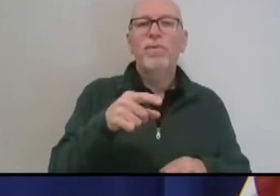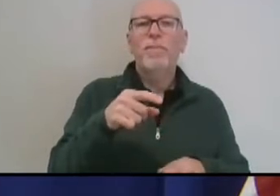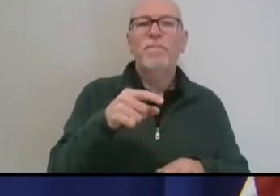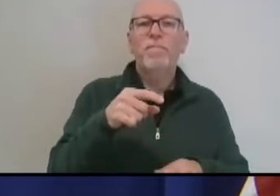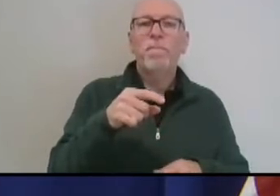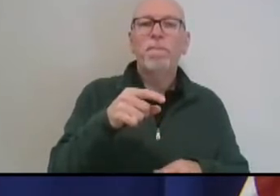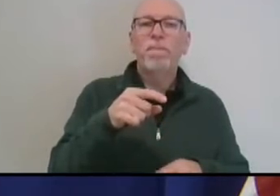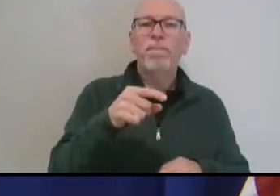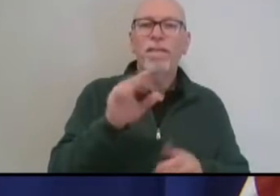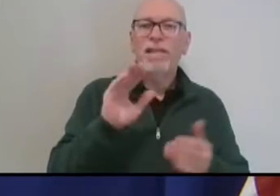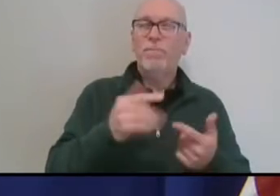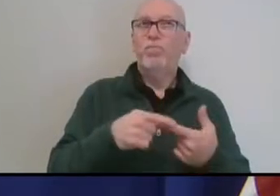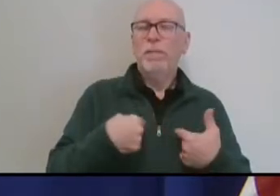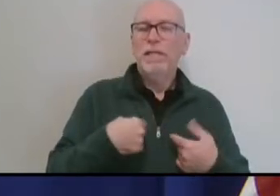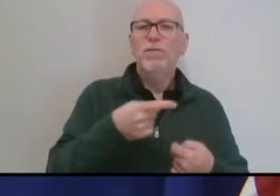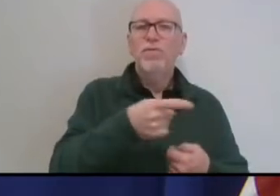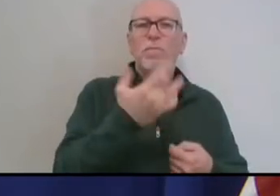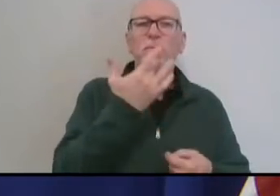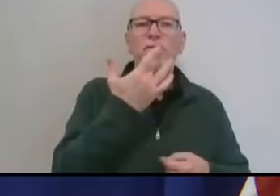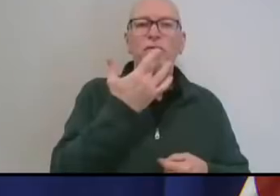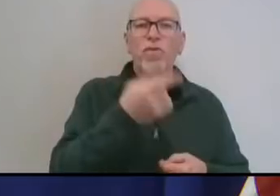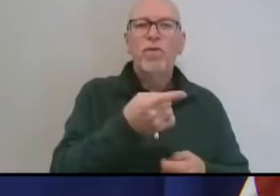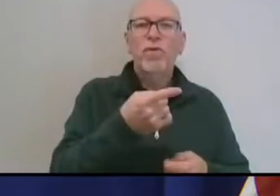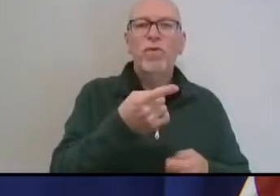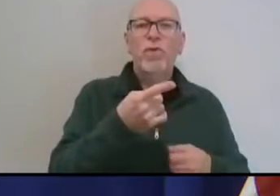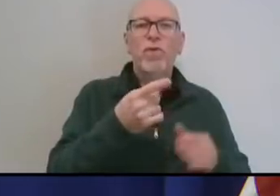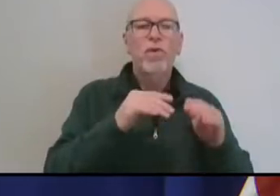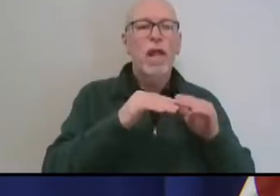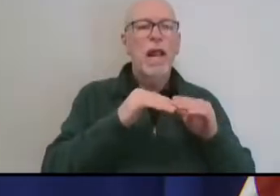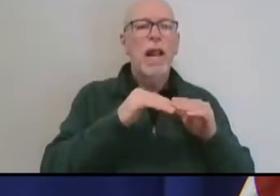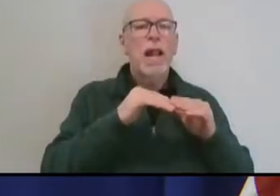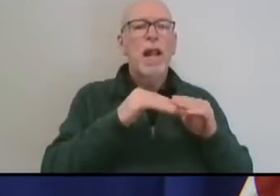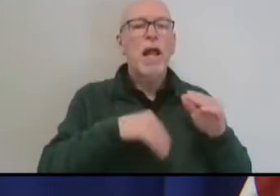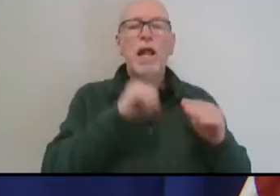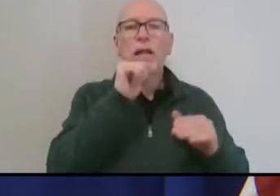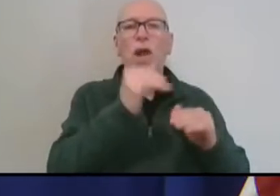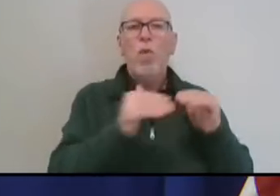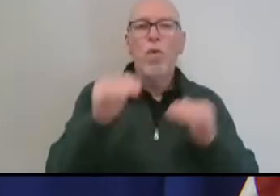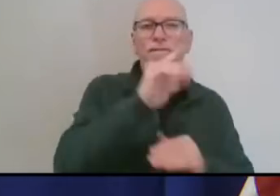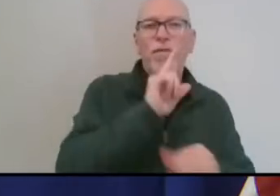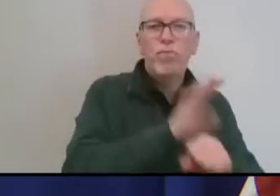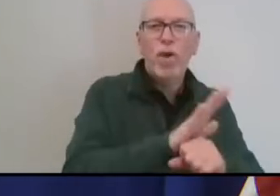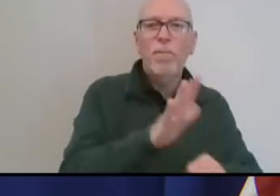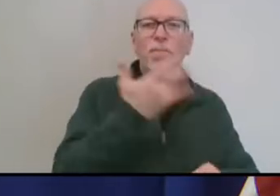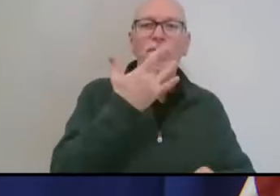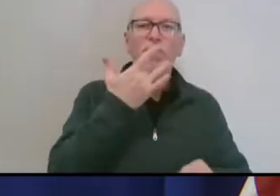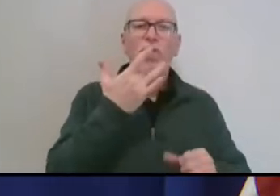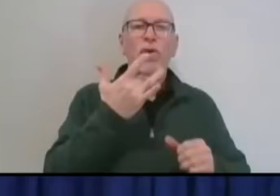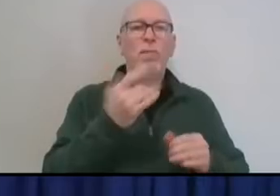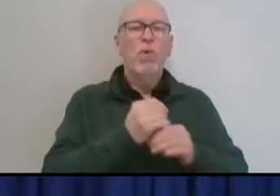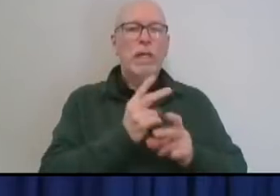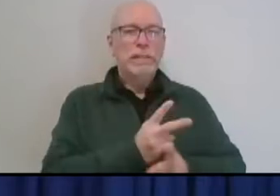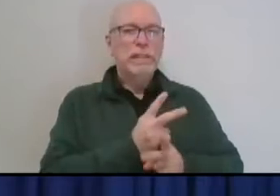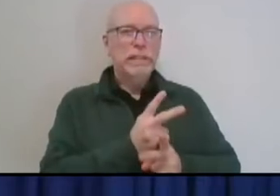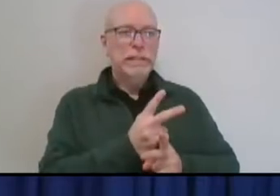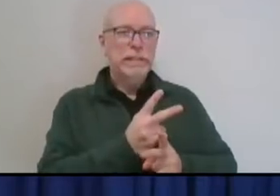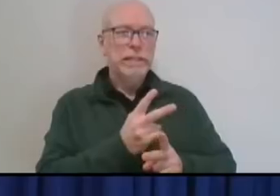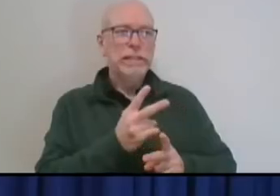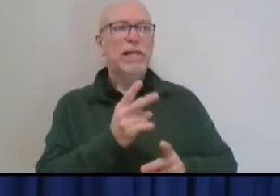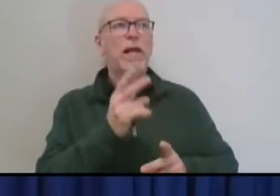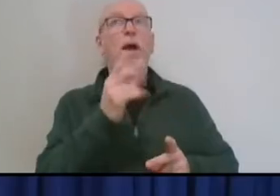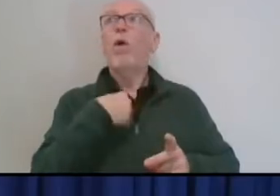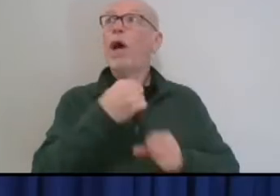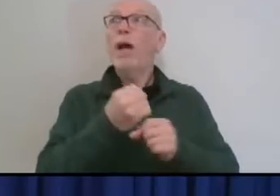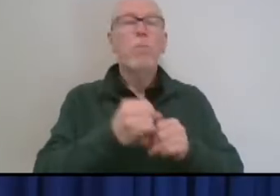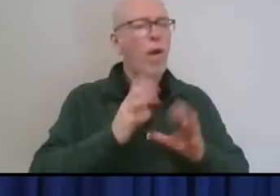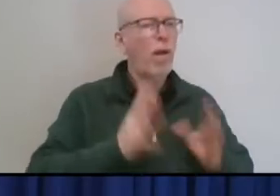seems to me, that would prefer to under-promise, over-deliver, and prepare for kind of Lucy pulling the football out in front, so you're